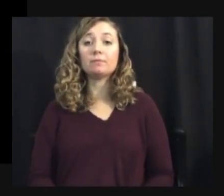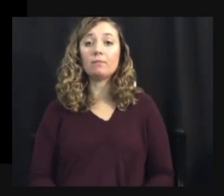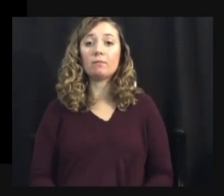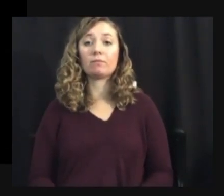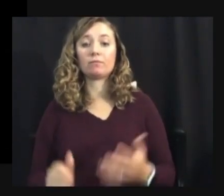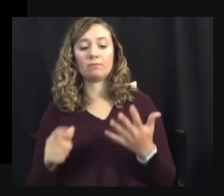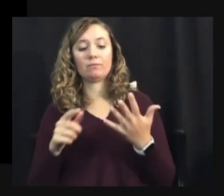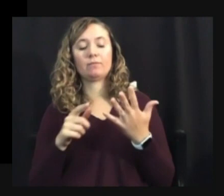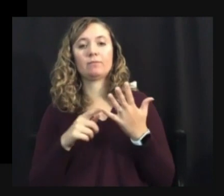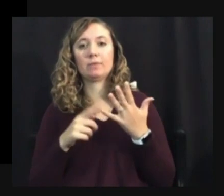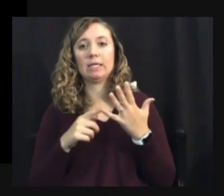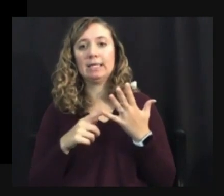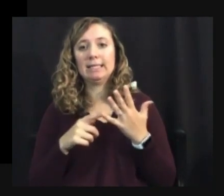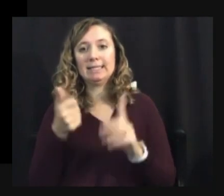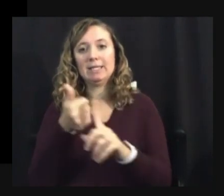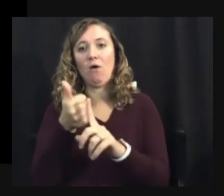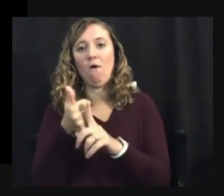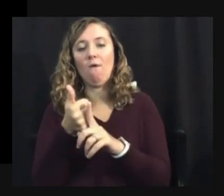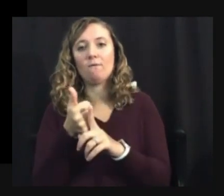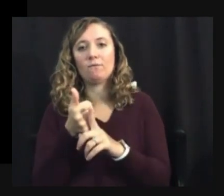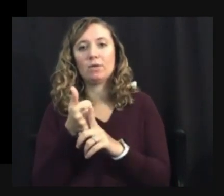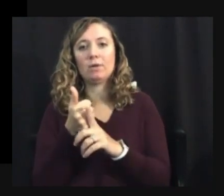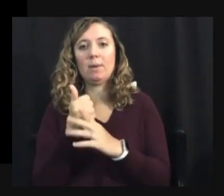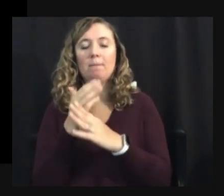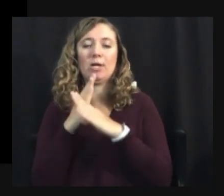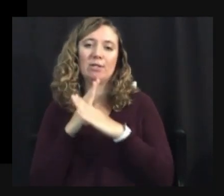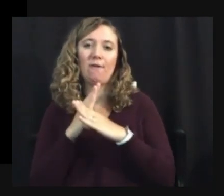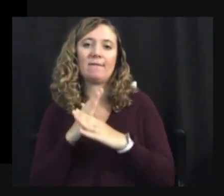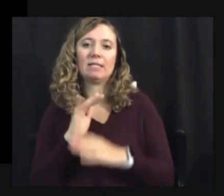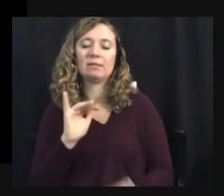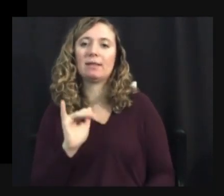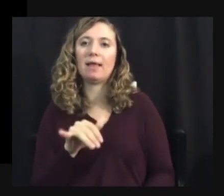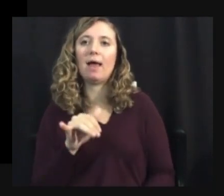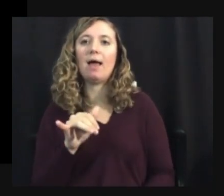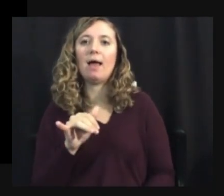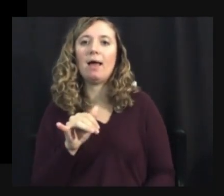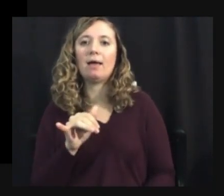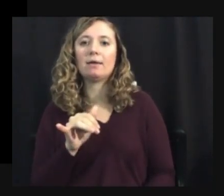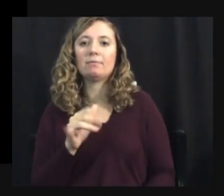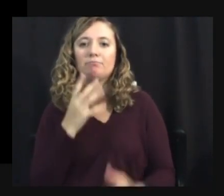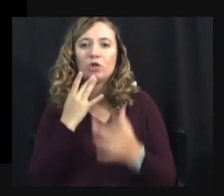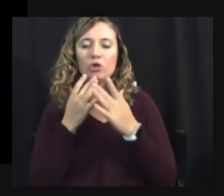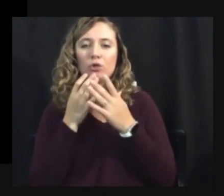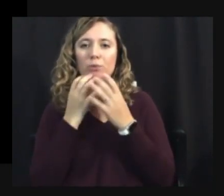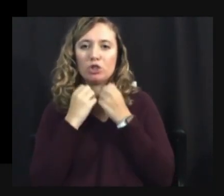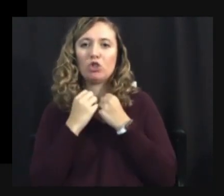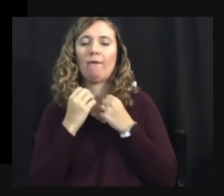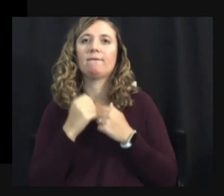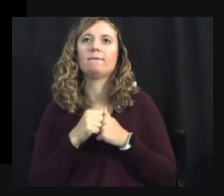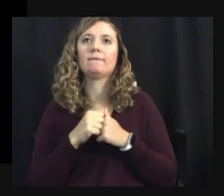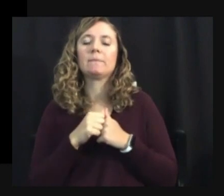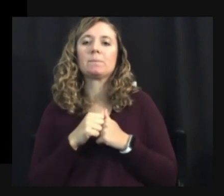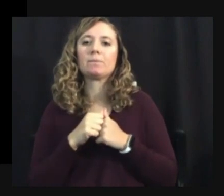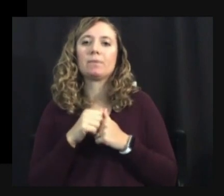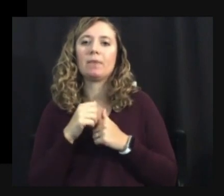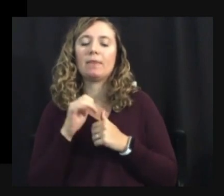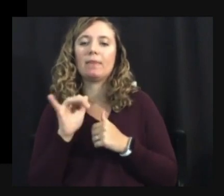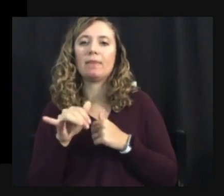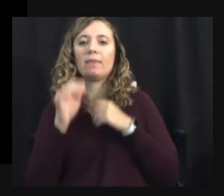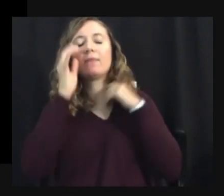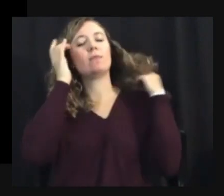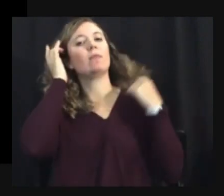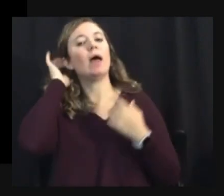Self-preservation. I don't think I have to talk or describe much about this. It's very important to communicate the need for space or